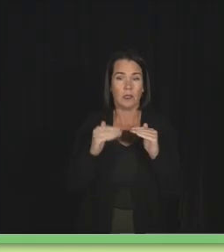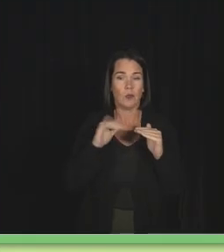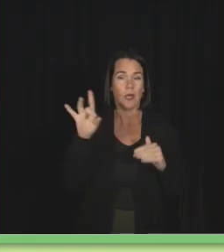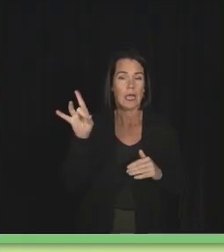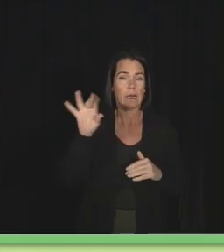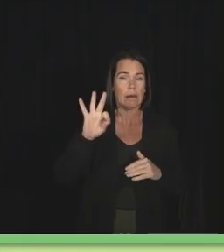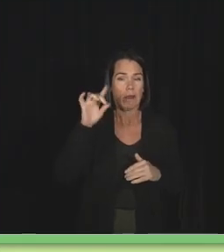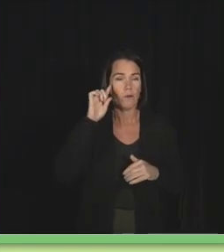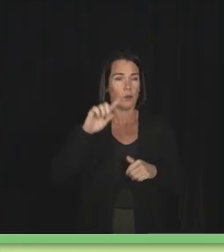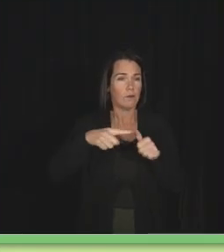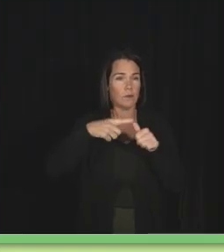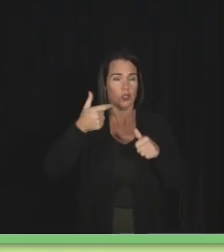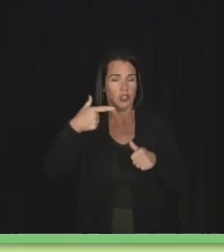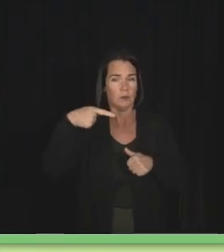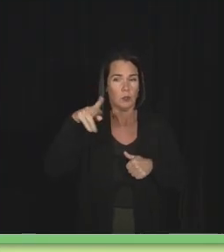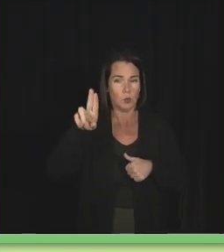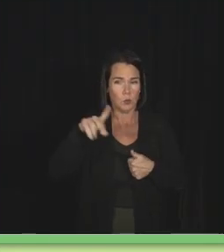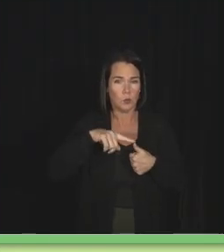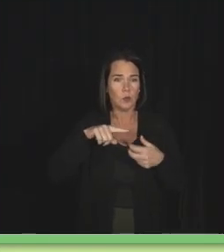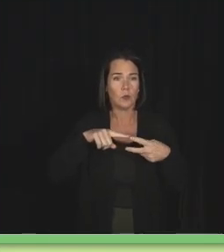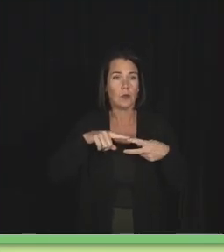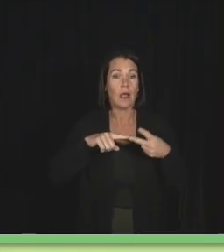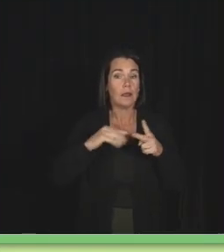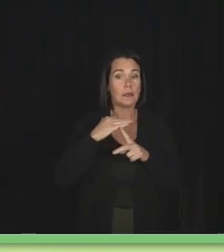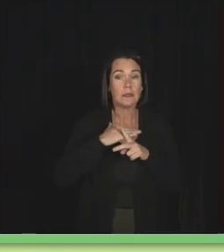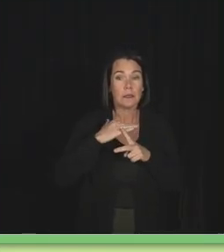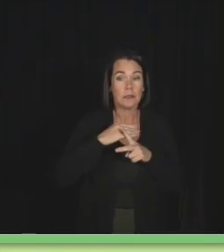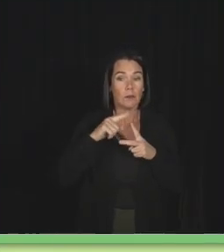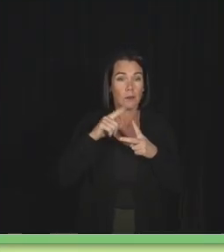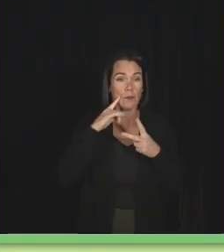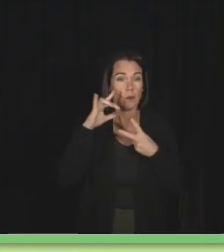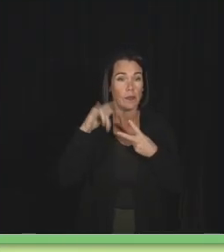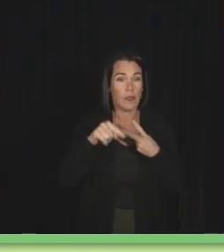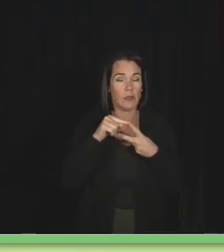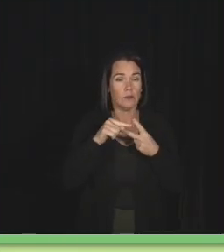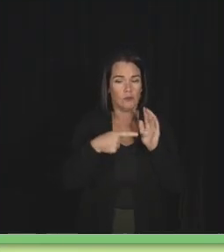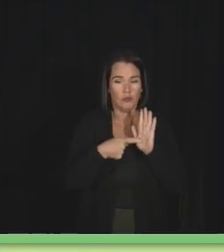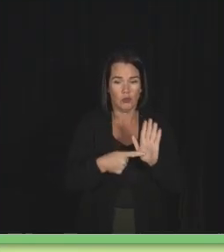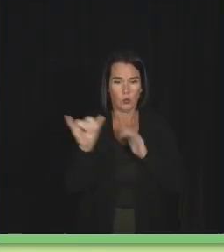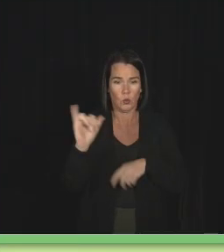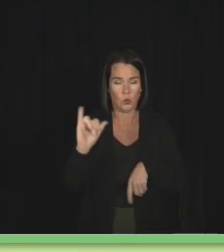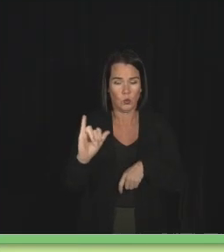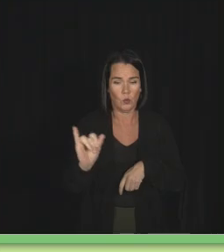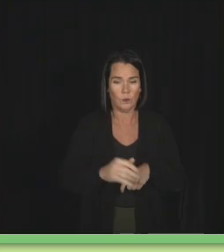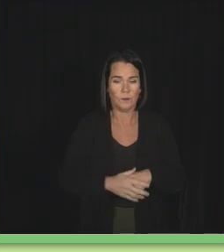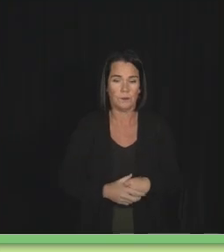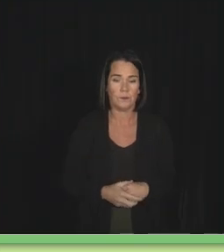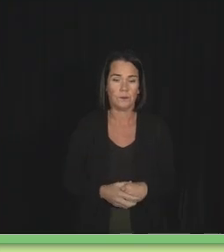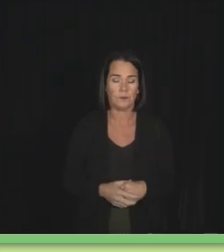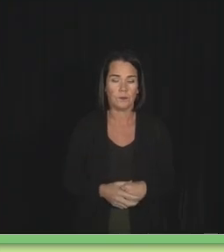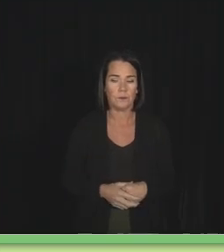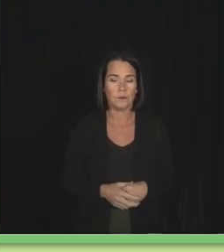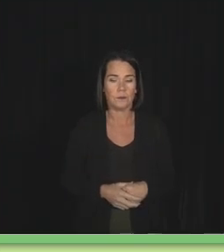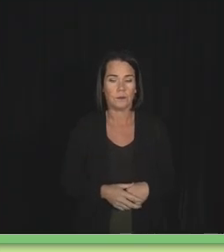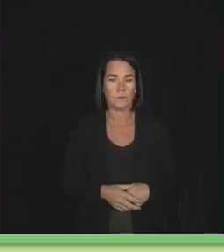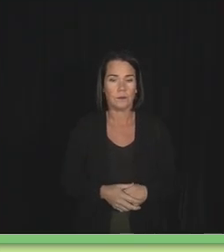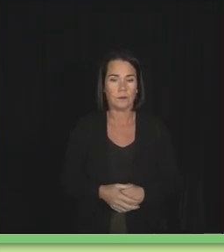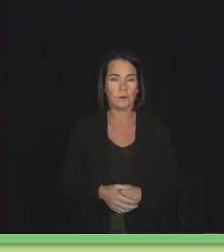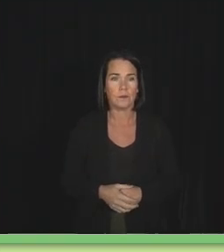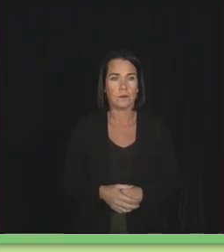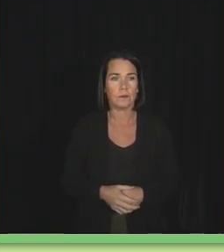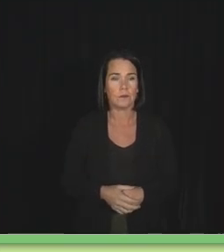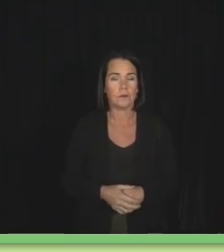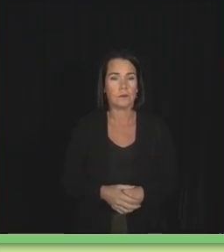GPU, and the GPU temperature of both GPU are showing there. And now go back